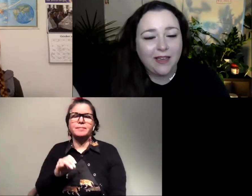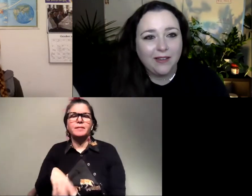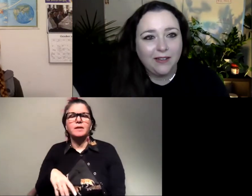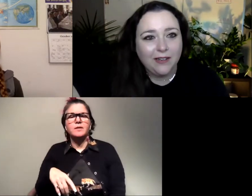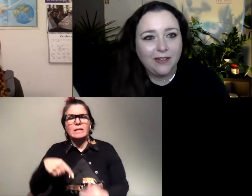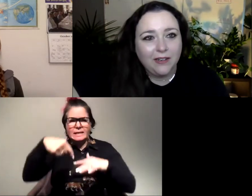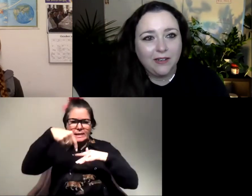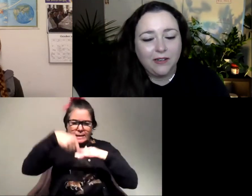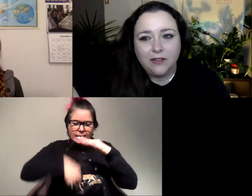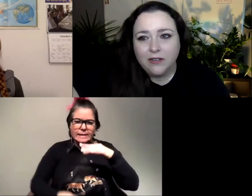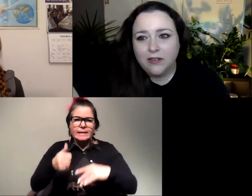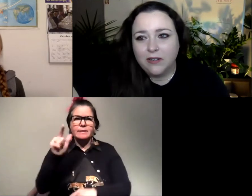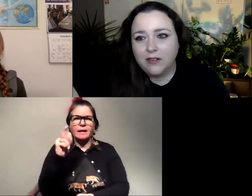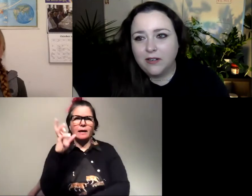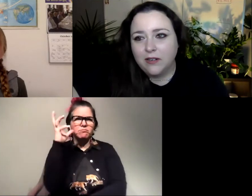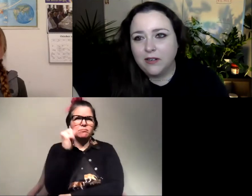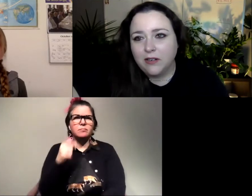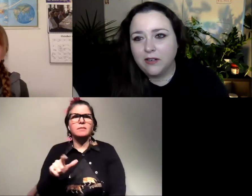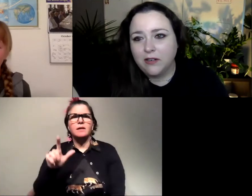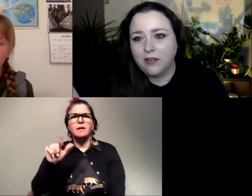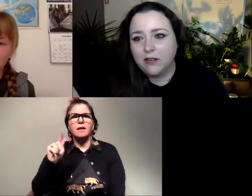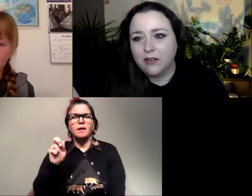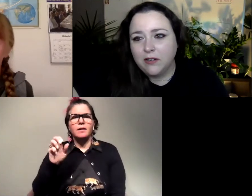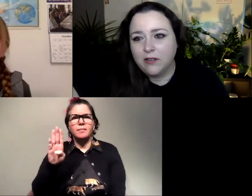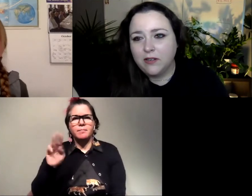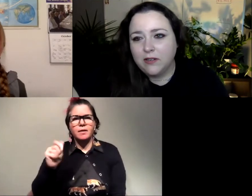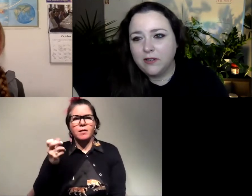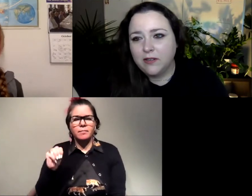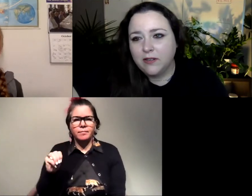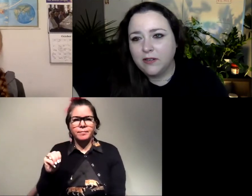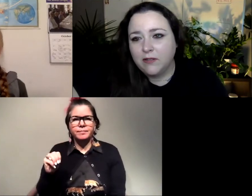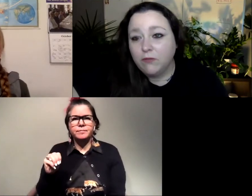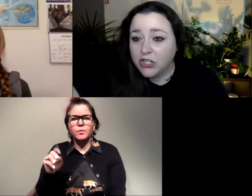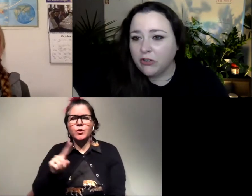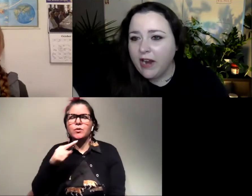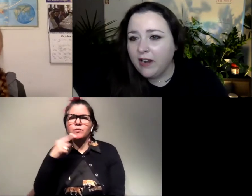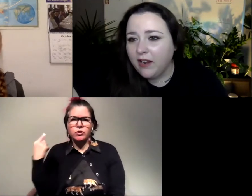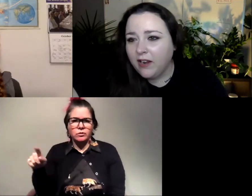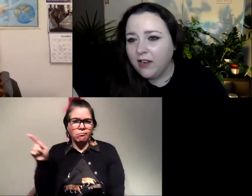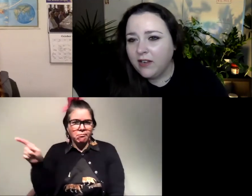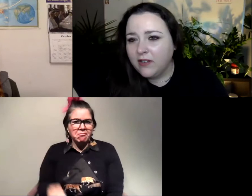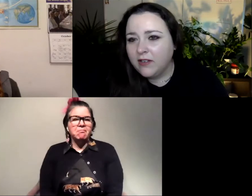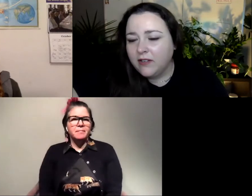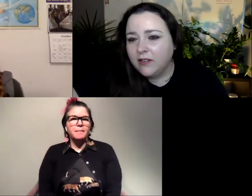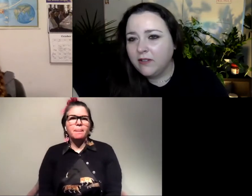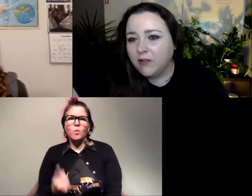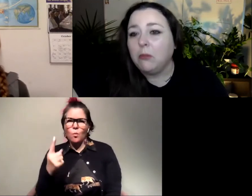lake? The deepest lake is Lake Baikal, which is in Russia. And it's over a mile